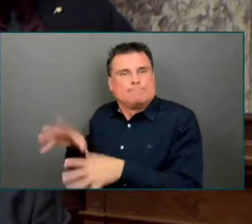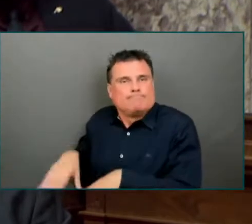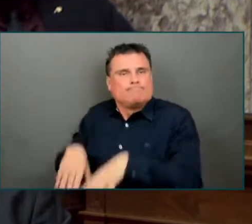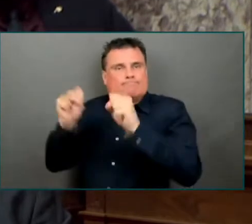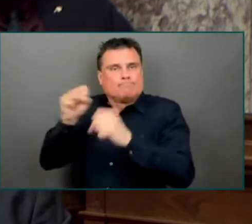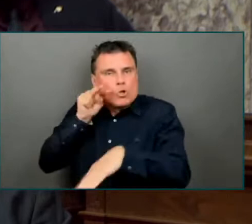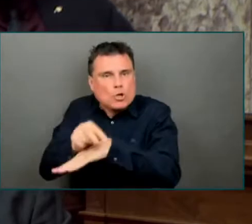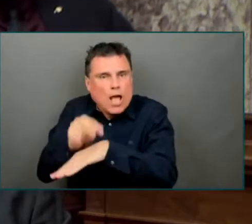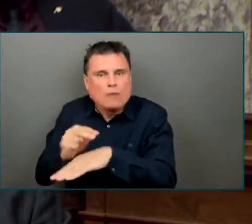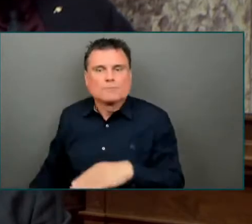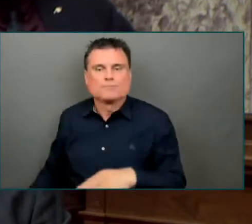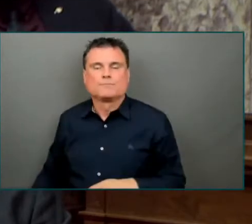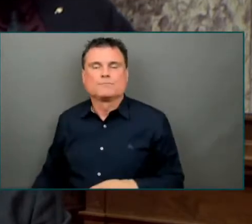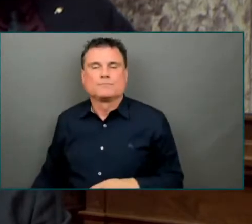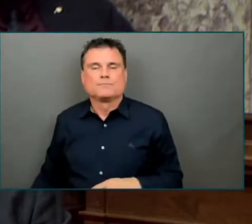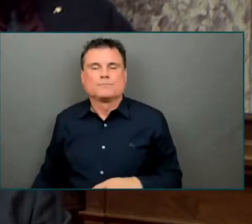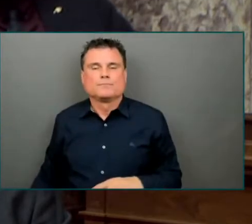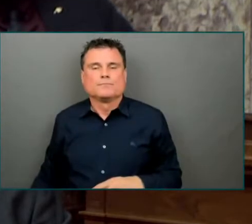arrival here.